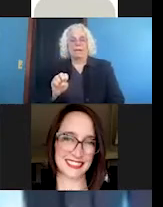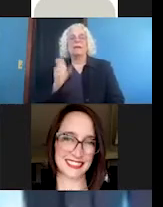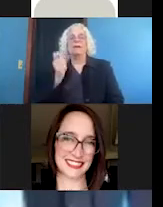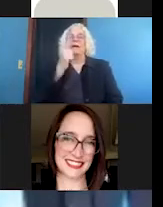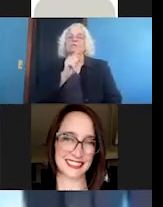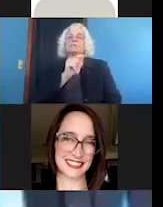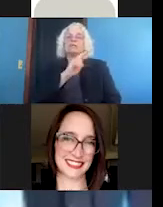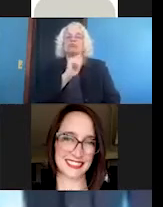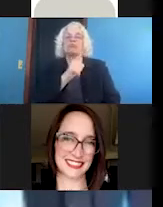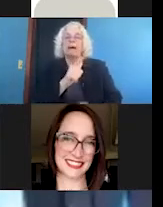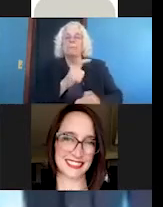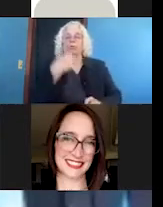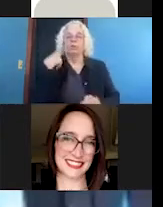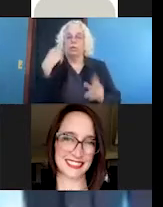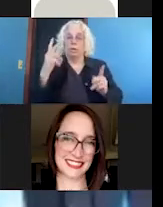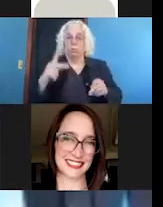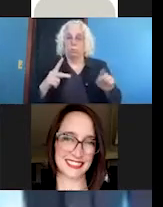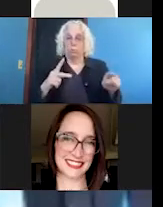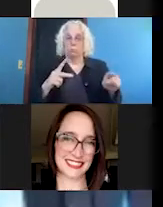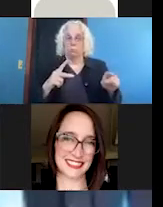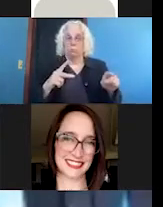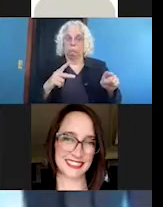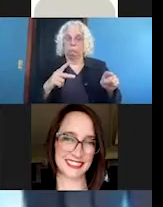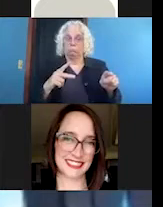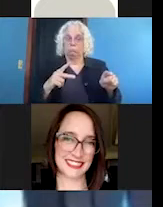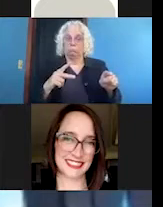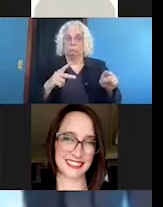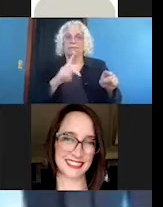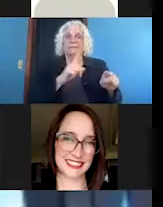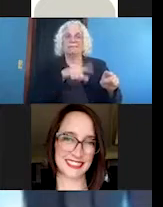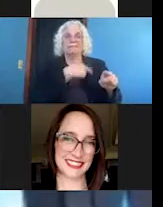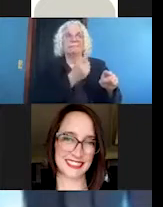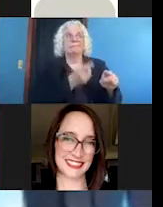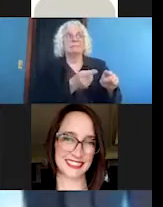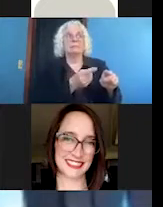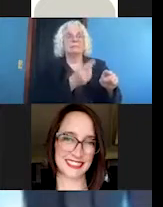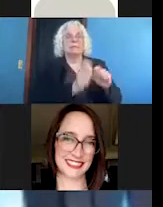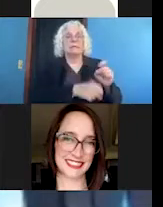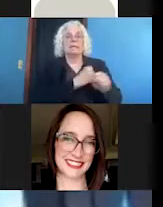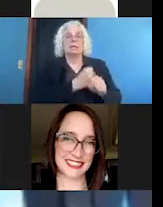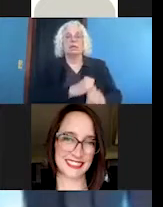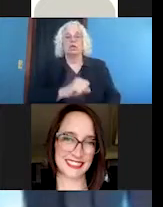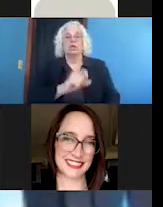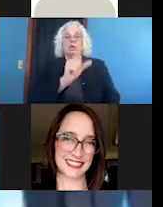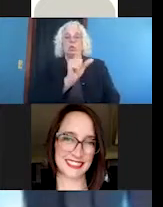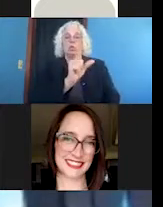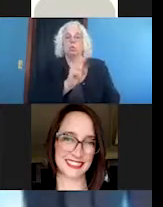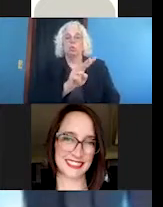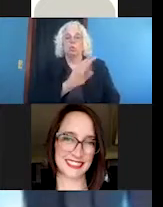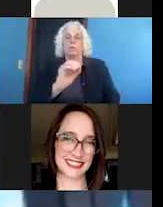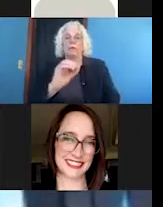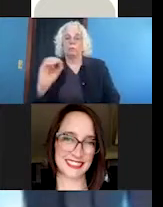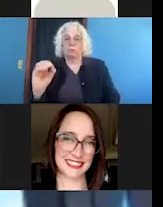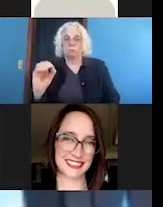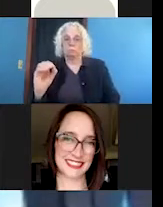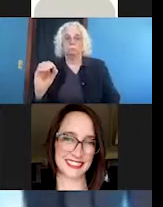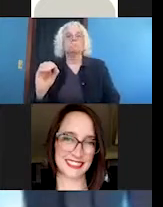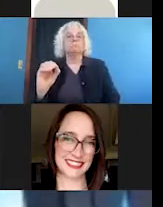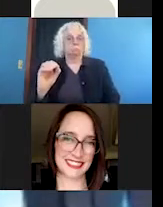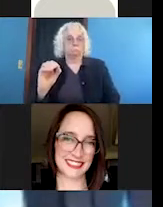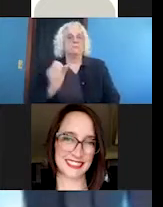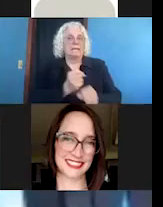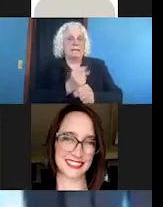chairman for the Mille Lacs Band of Ojibwe since 2000 and have been elected every 4 years since